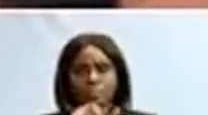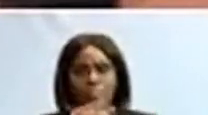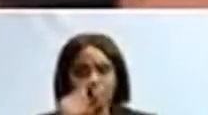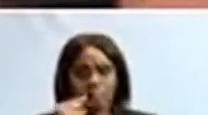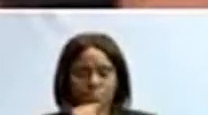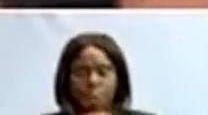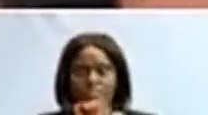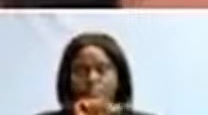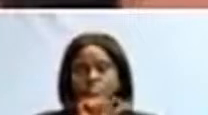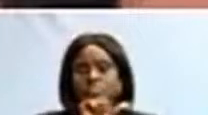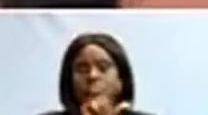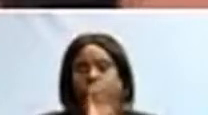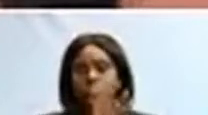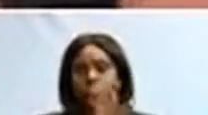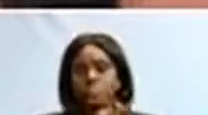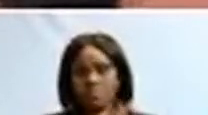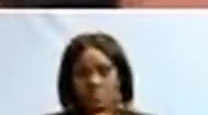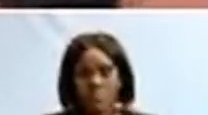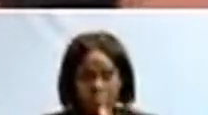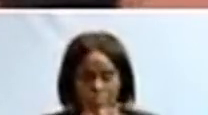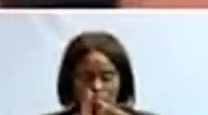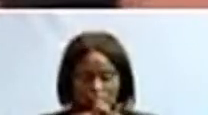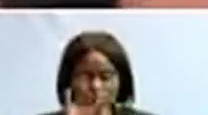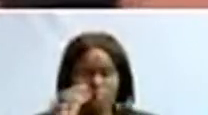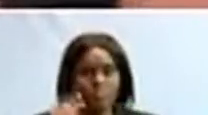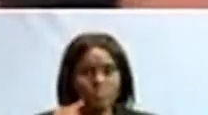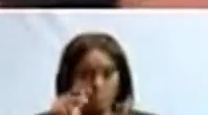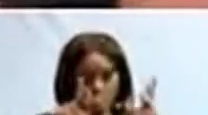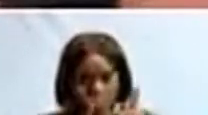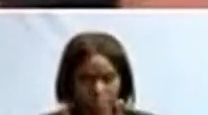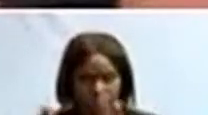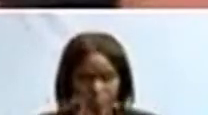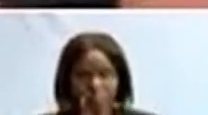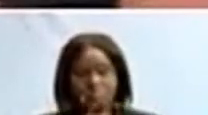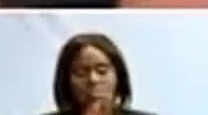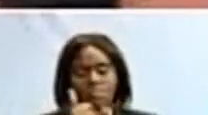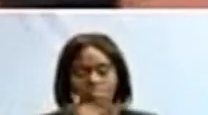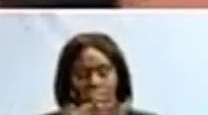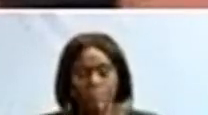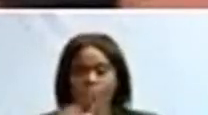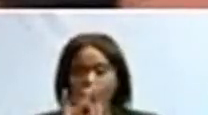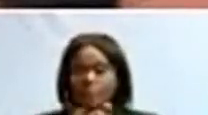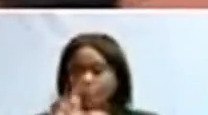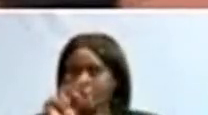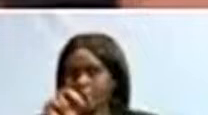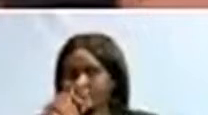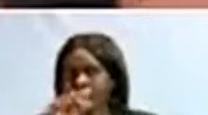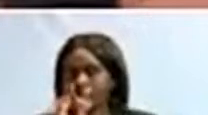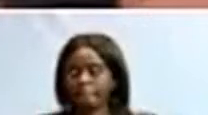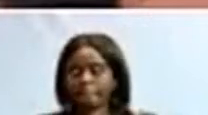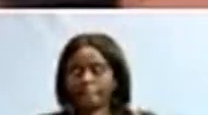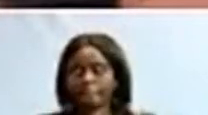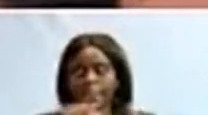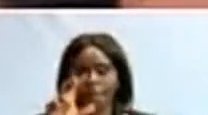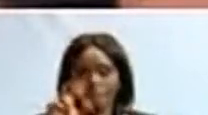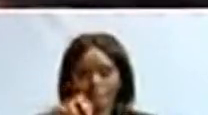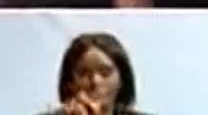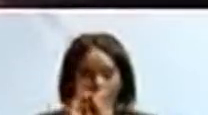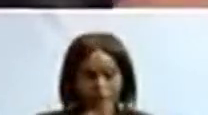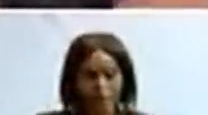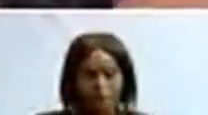year 2024. According to the budget performance as at 30th September